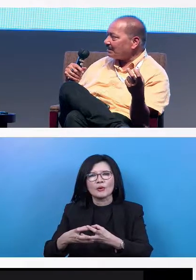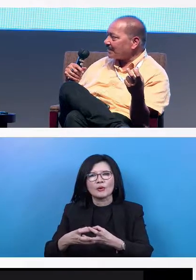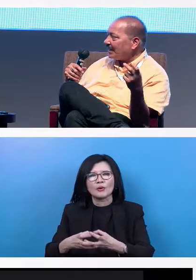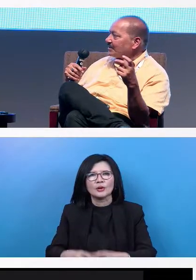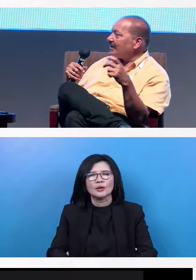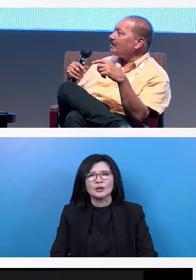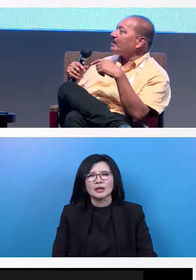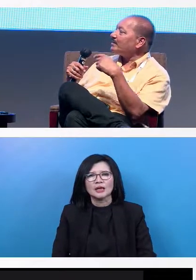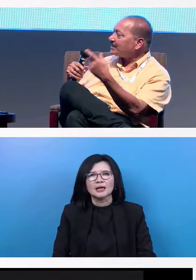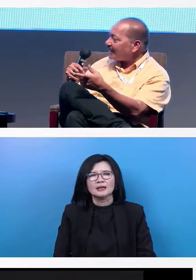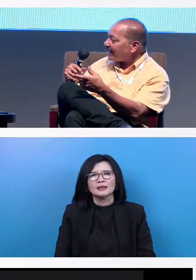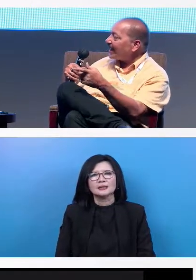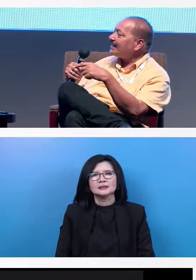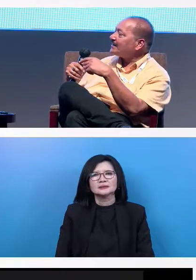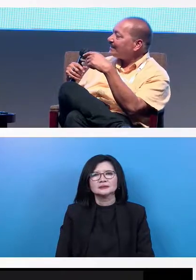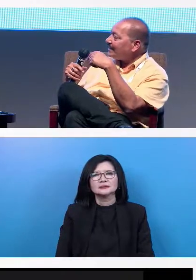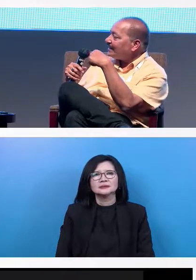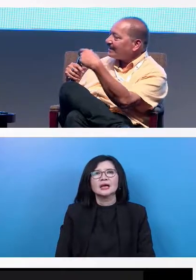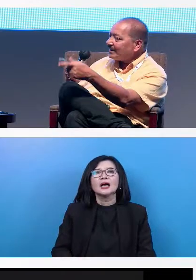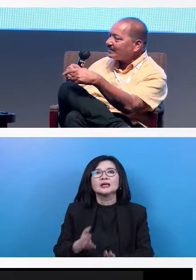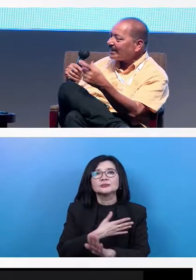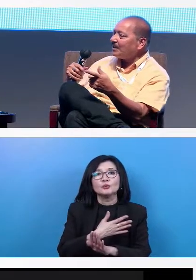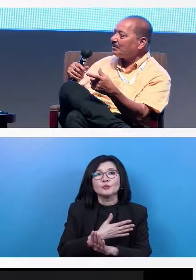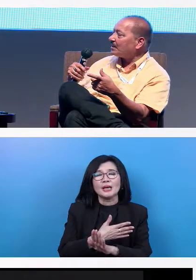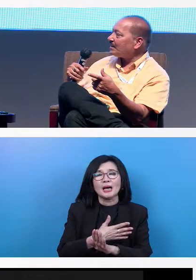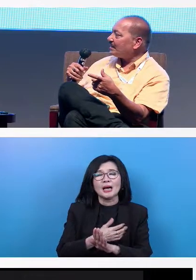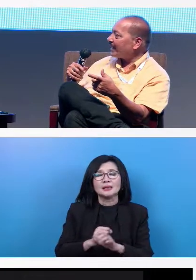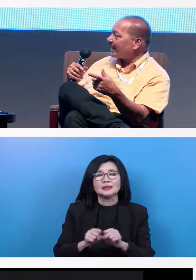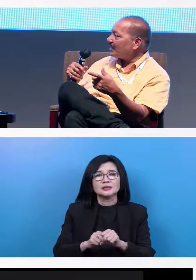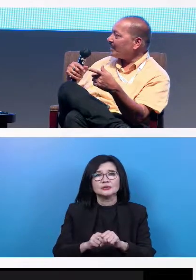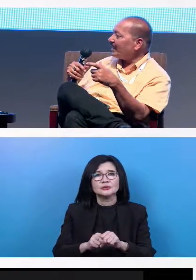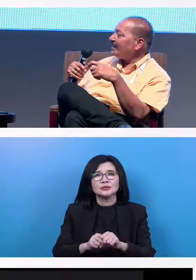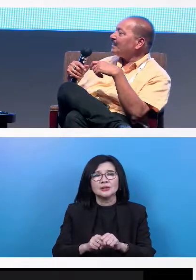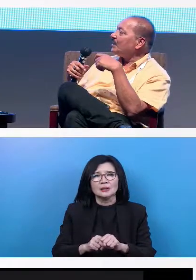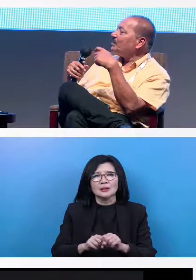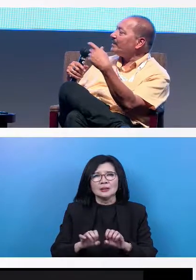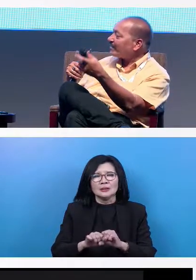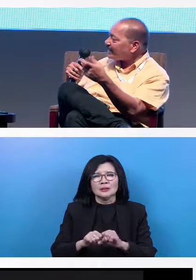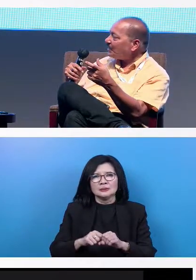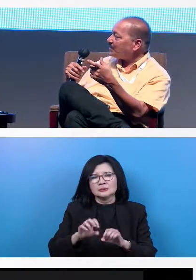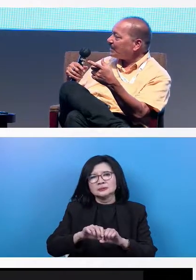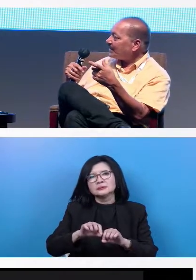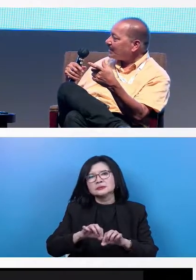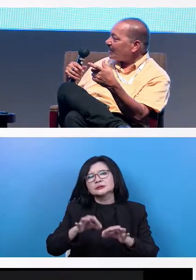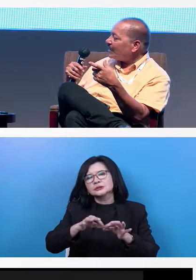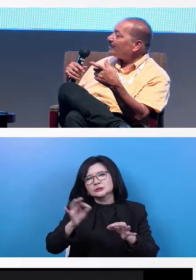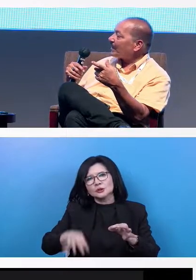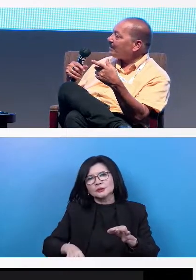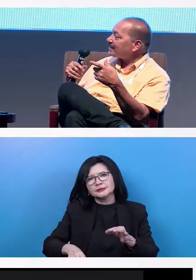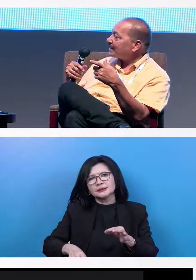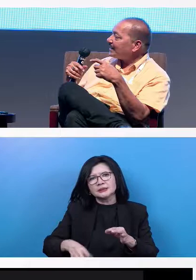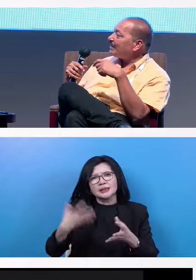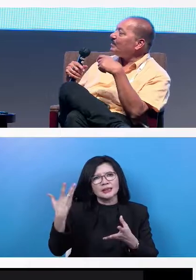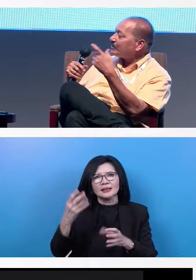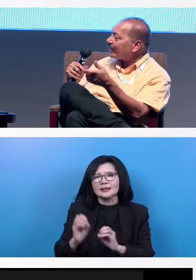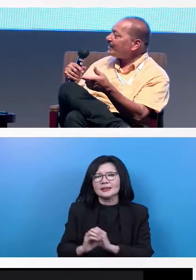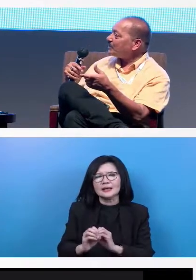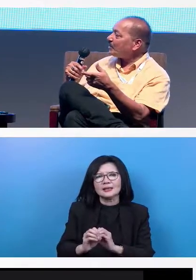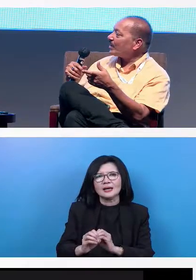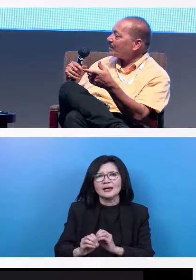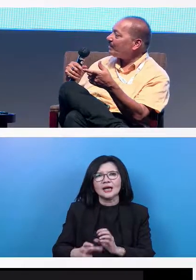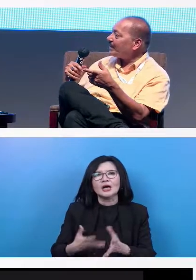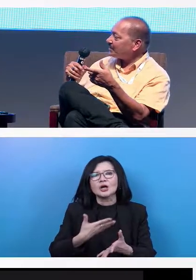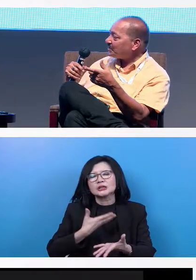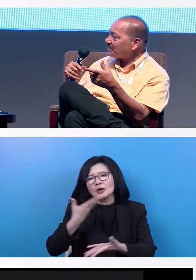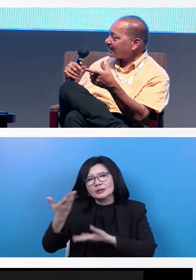solutions themselves. So they will be consulting and interacting with the academia. They will be interacting with the private sector. They will be interacting